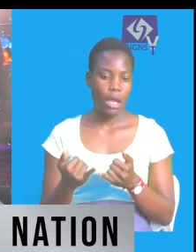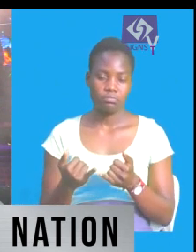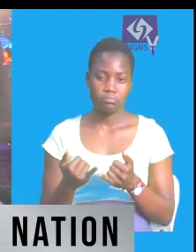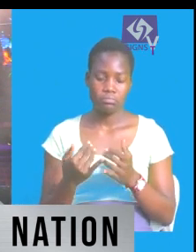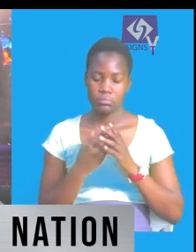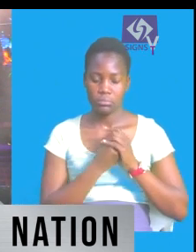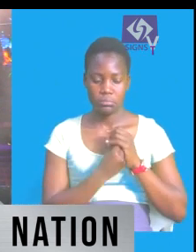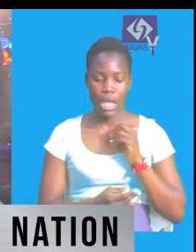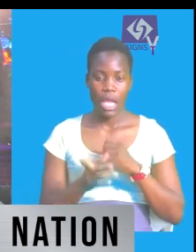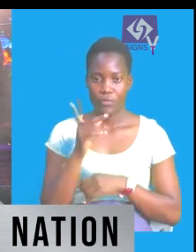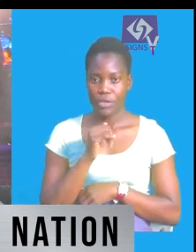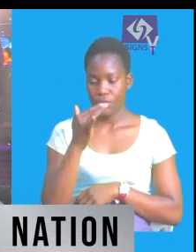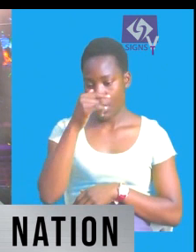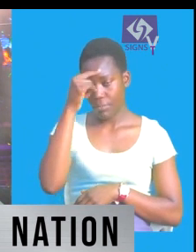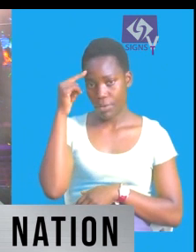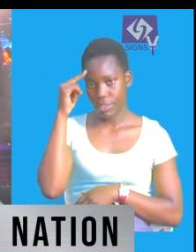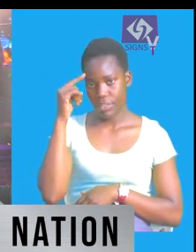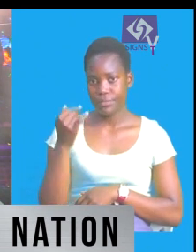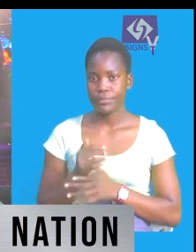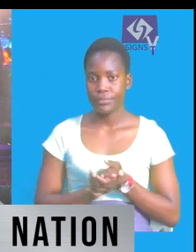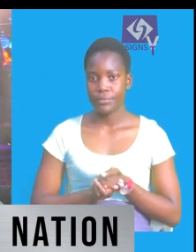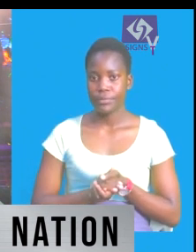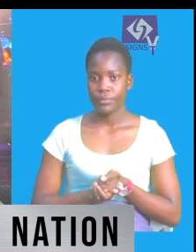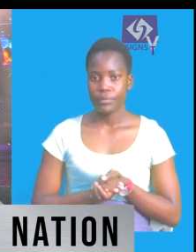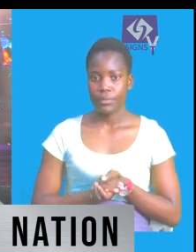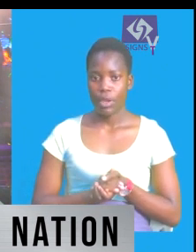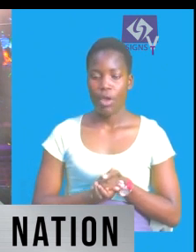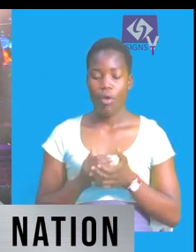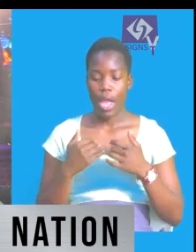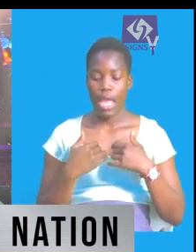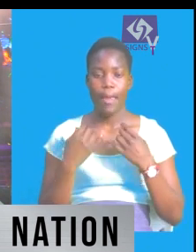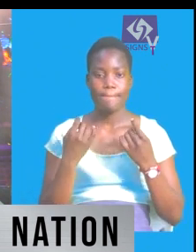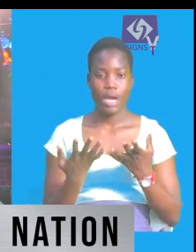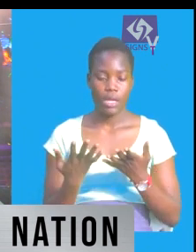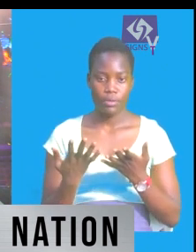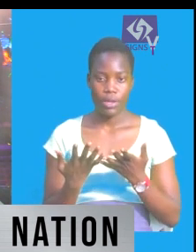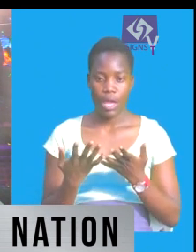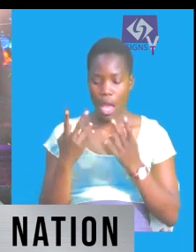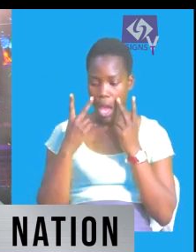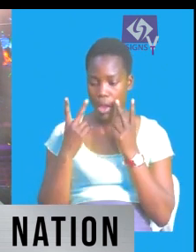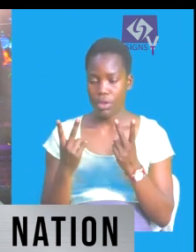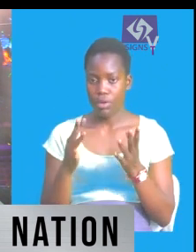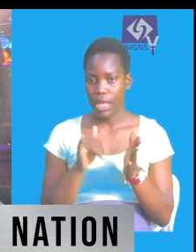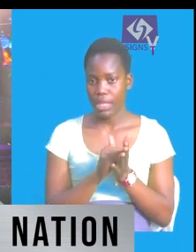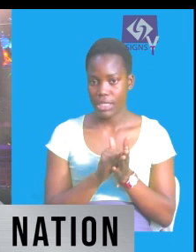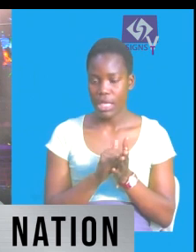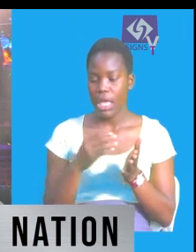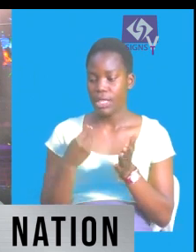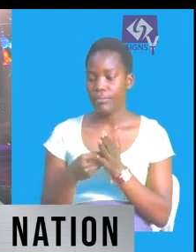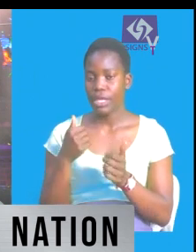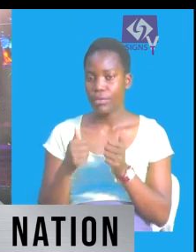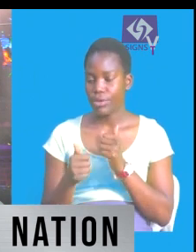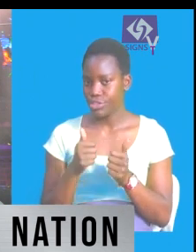being disappointed because sasa walipata so minimal to the extent that ukiona tu hata hiyo the amount that